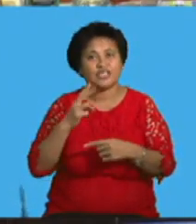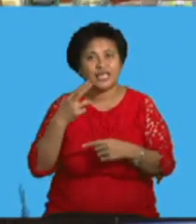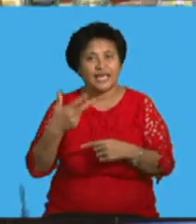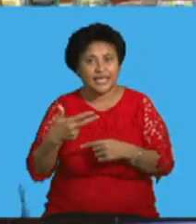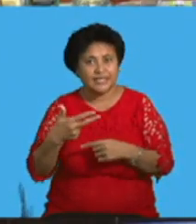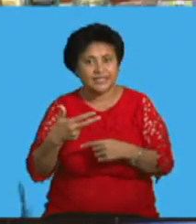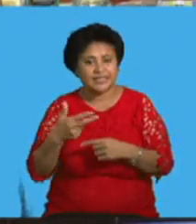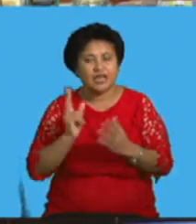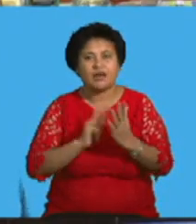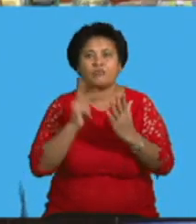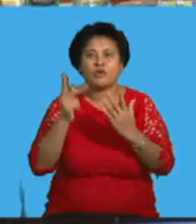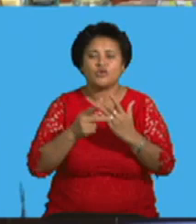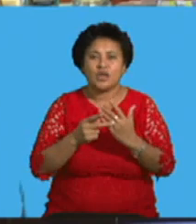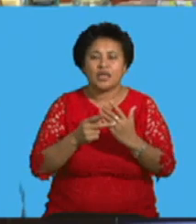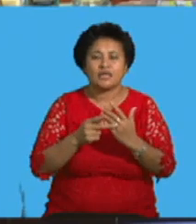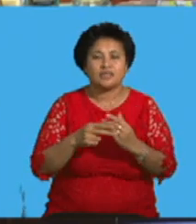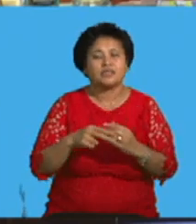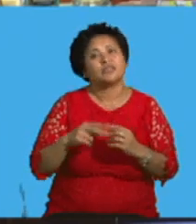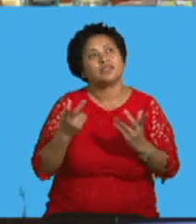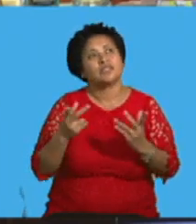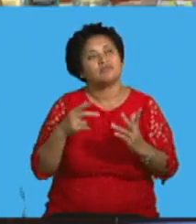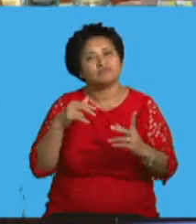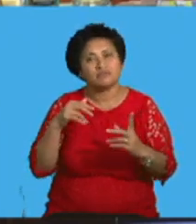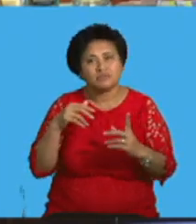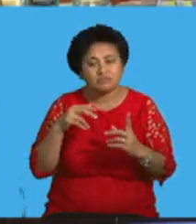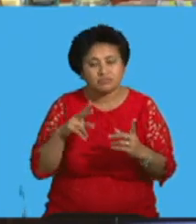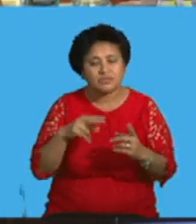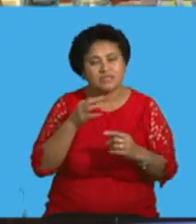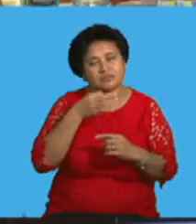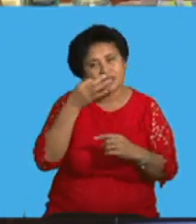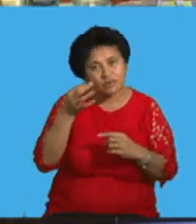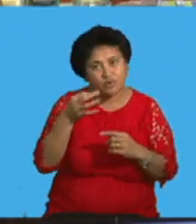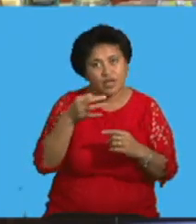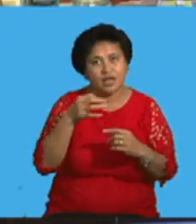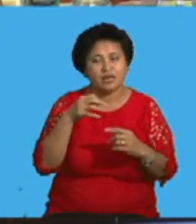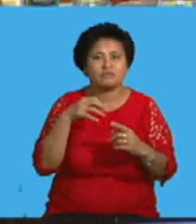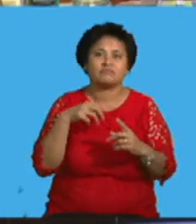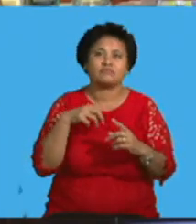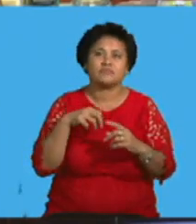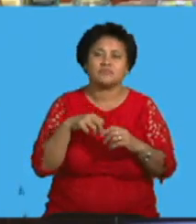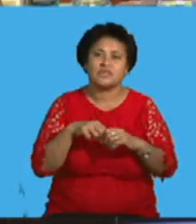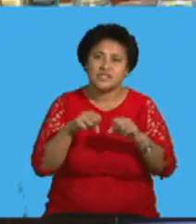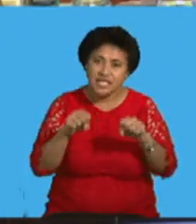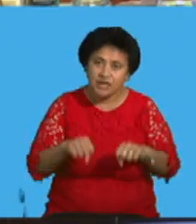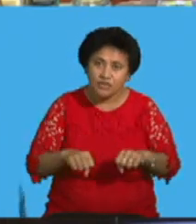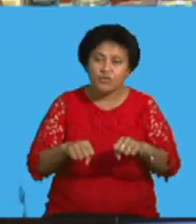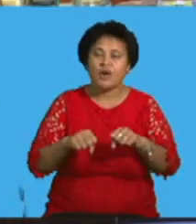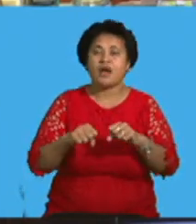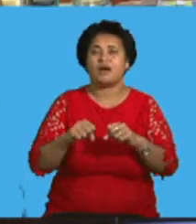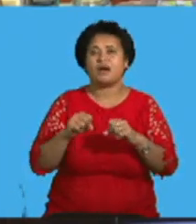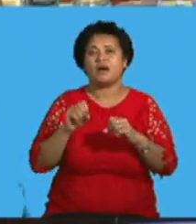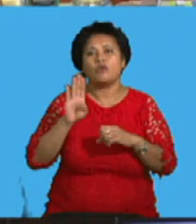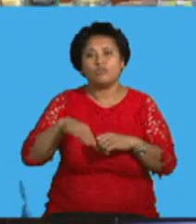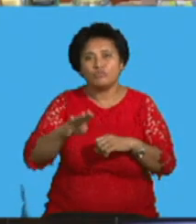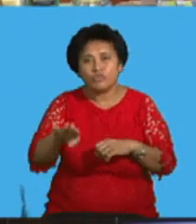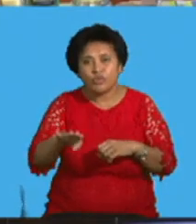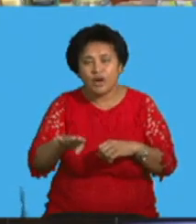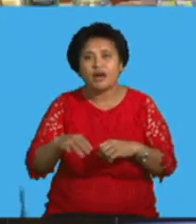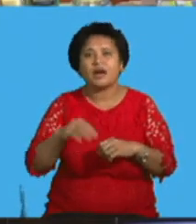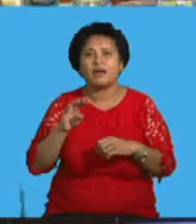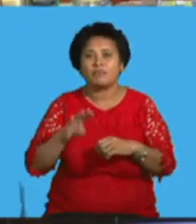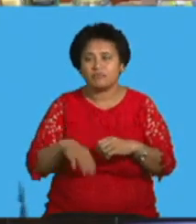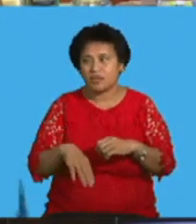Navosa, Nandronga, Serua, Ba, Tailevu, Dakandrove, Bua, Maduata, Ra,